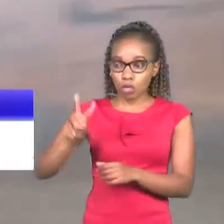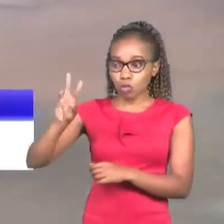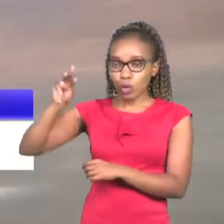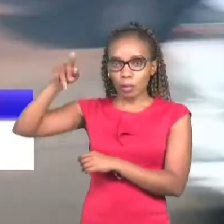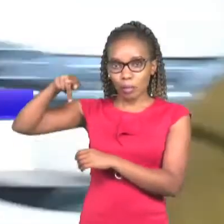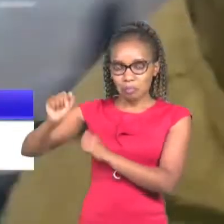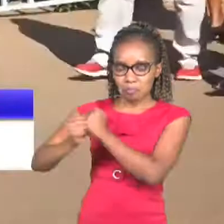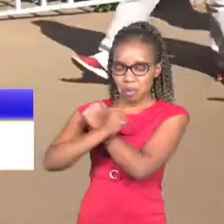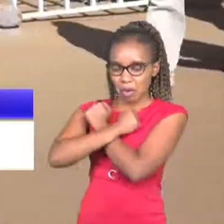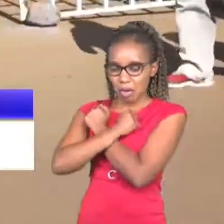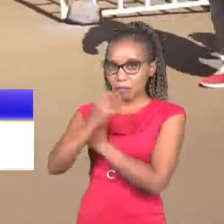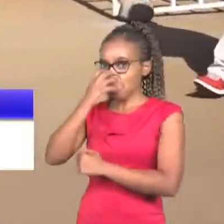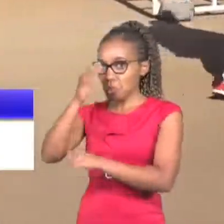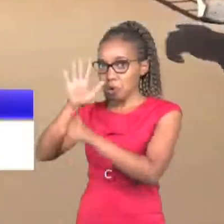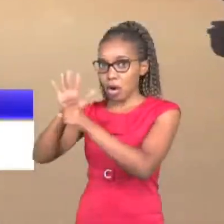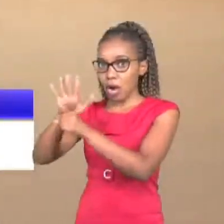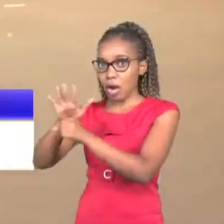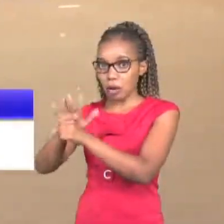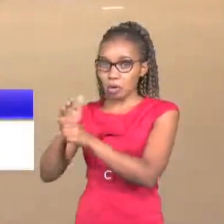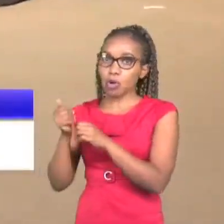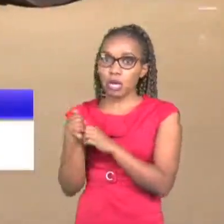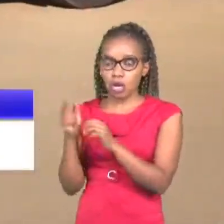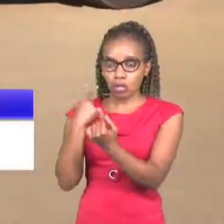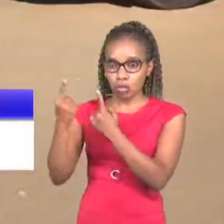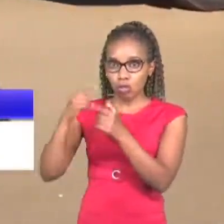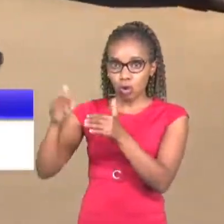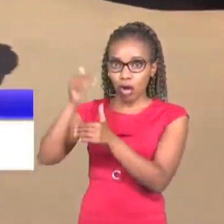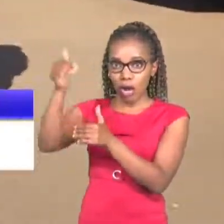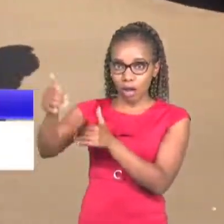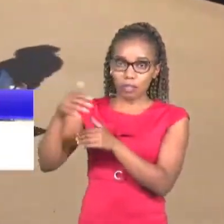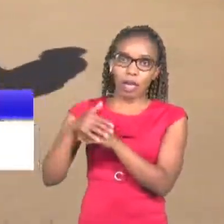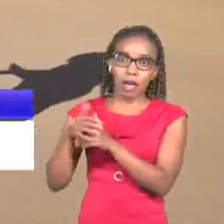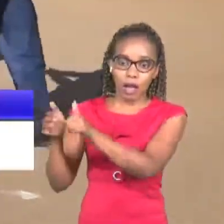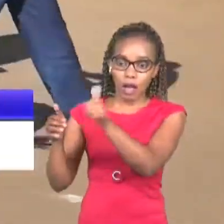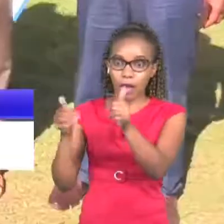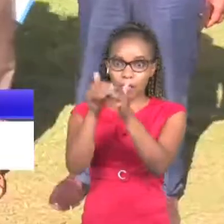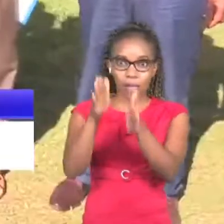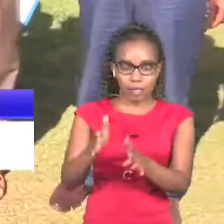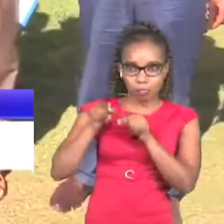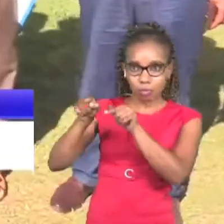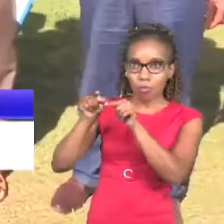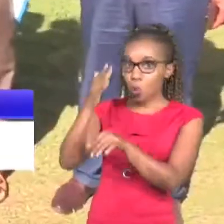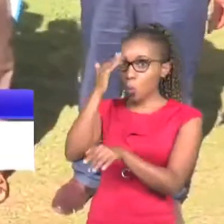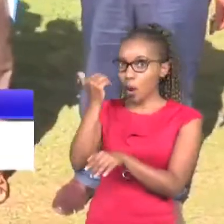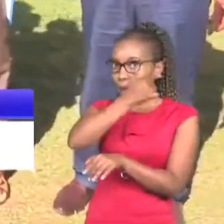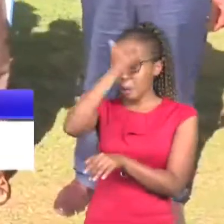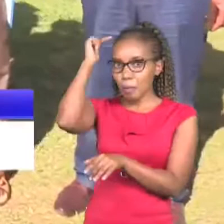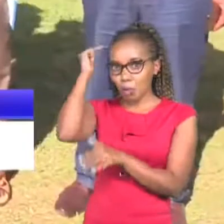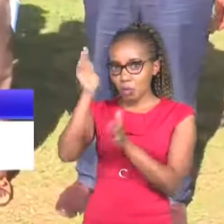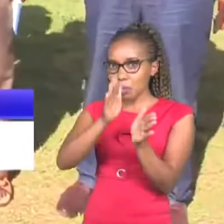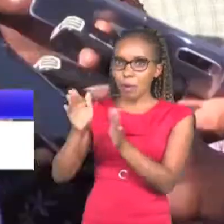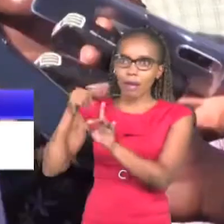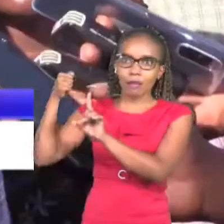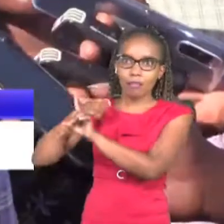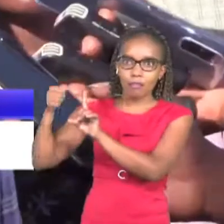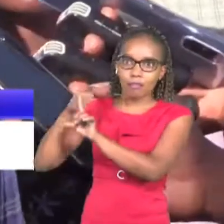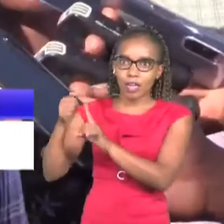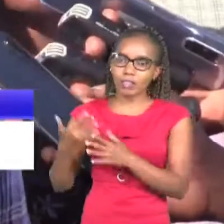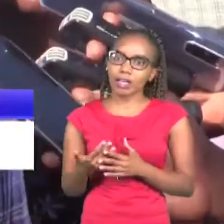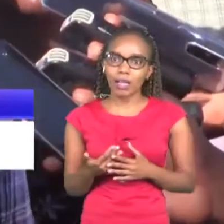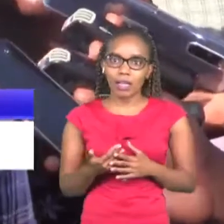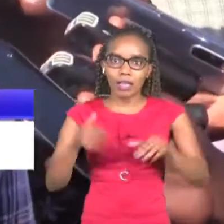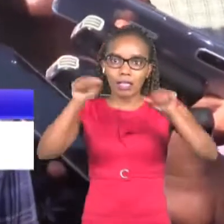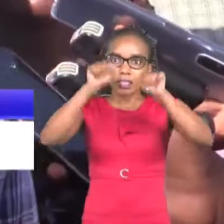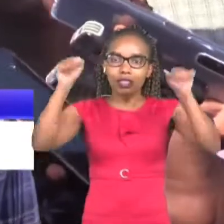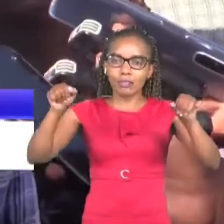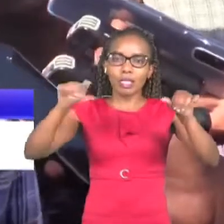of the Deputy President, were reacting after a number of elected leaders accused them of being behind the chaos. Na hii system na deep